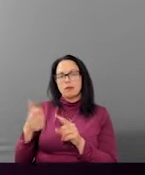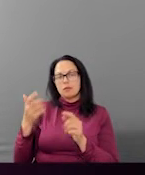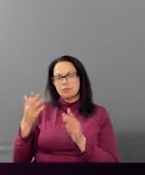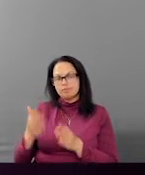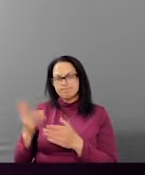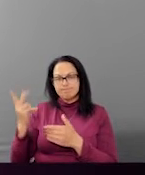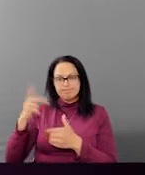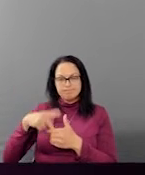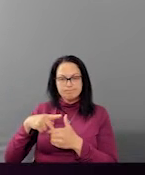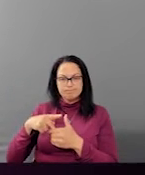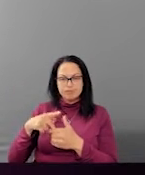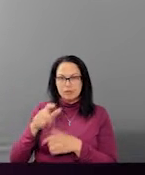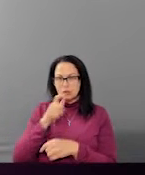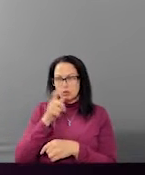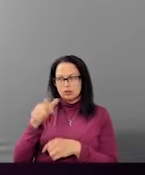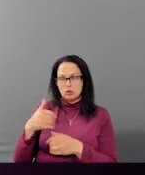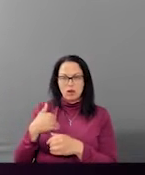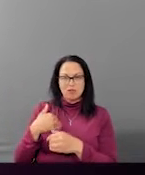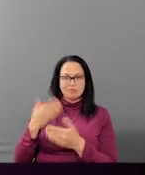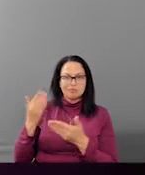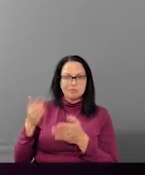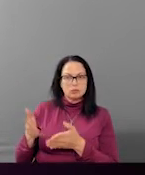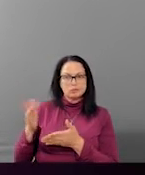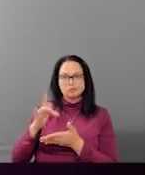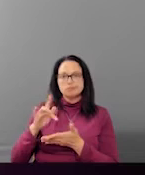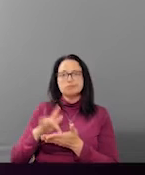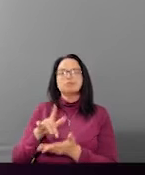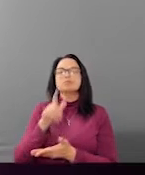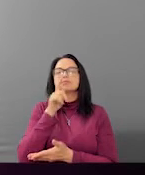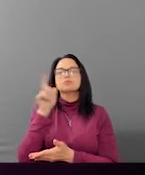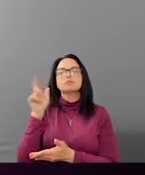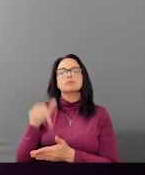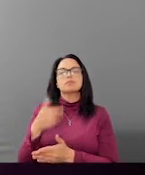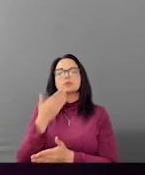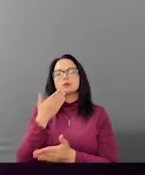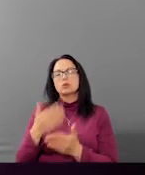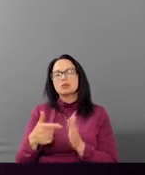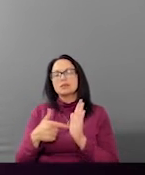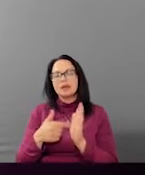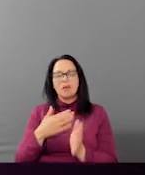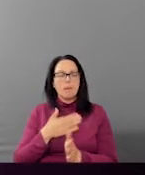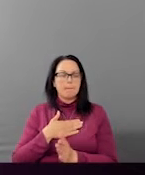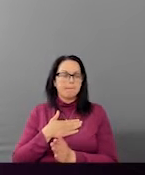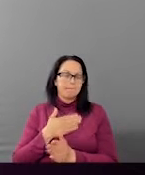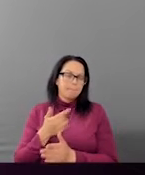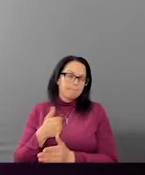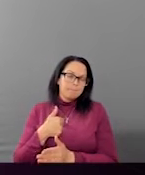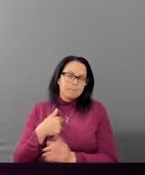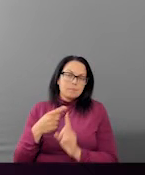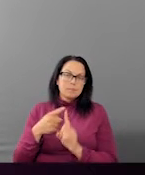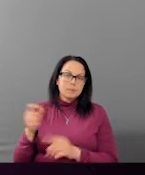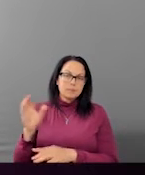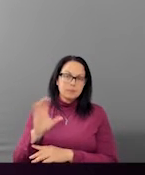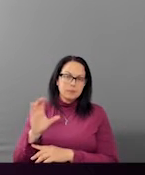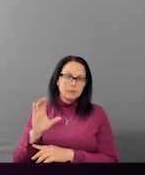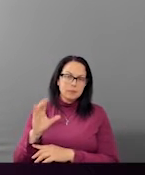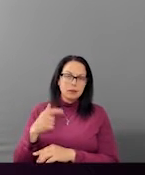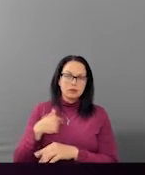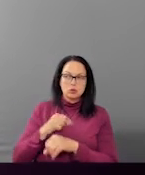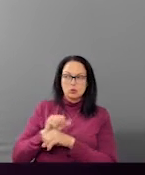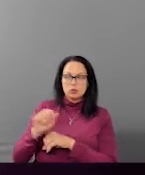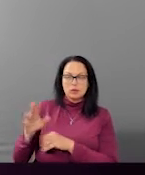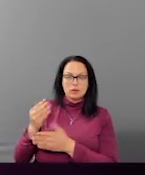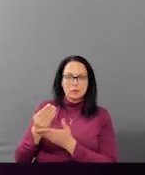participant without any middleman. So a really good example for me, I'm from Colombia, my family's from Colombia, and to send